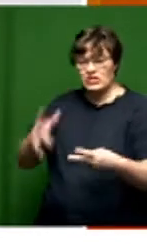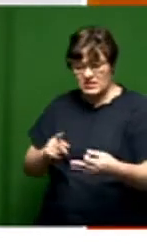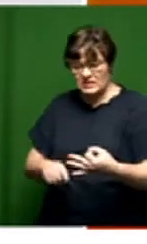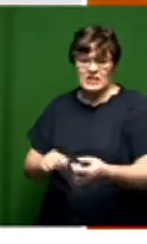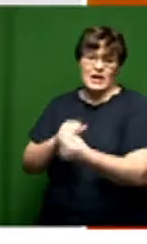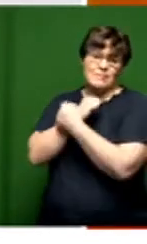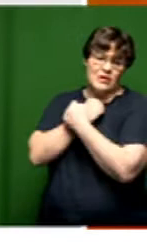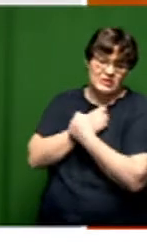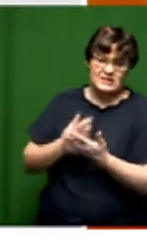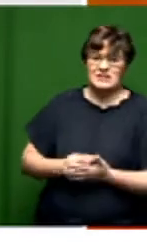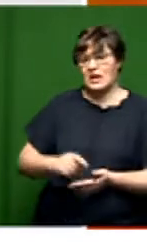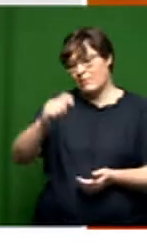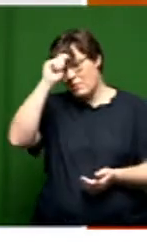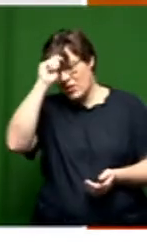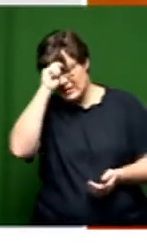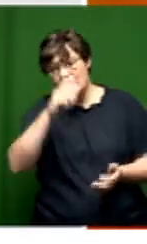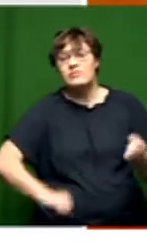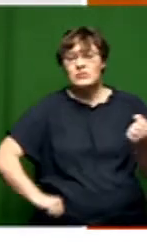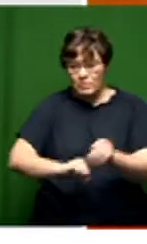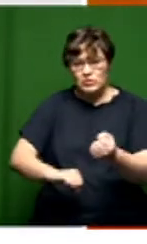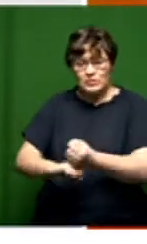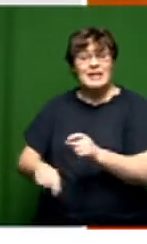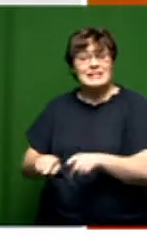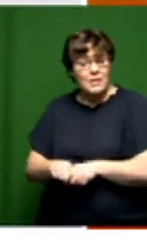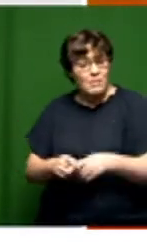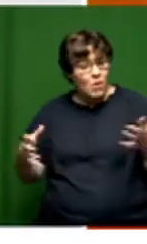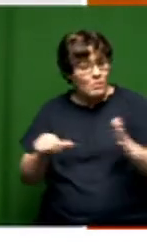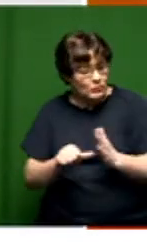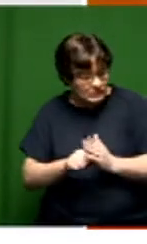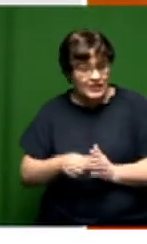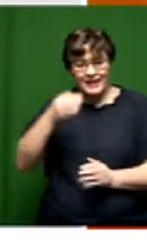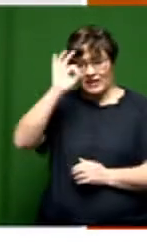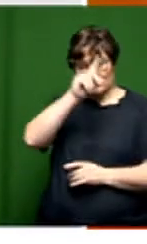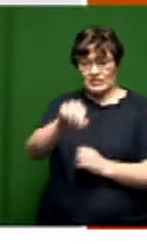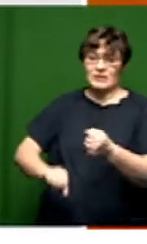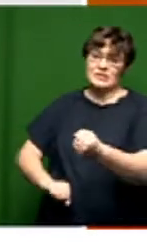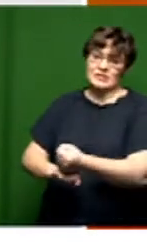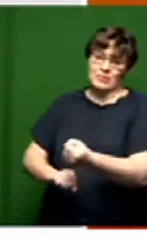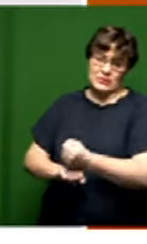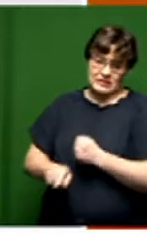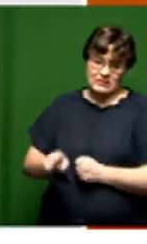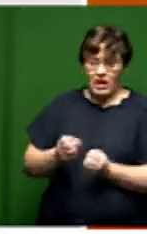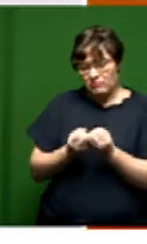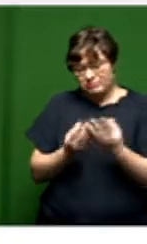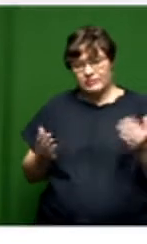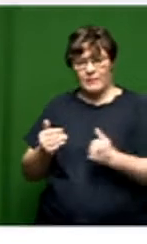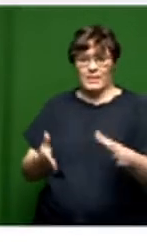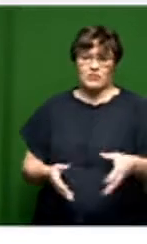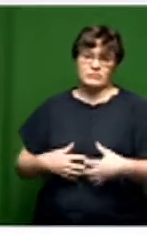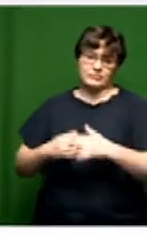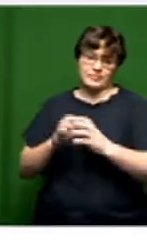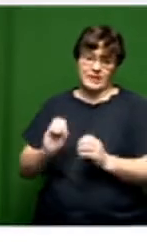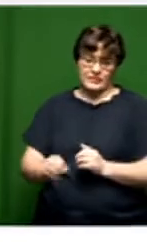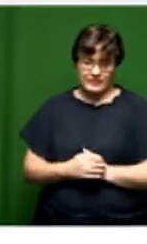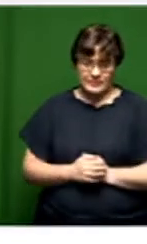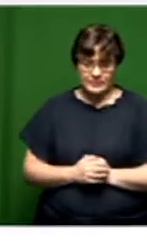men and boys to support, and the governments as well. So it's a multiple package. So